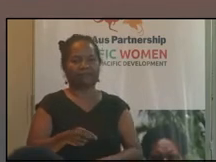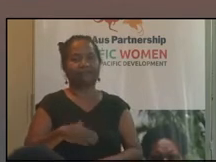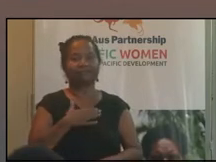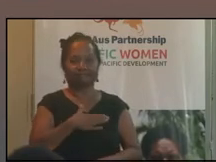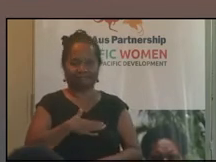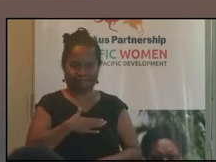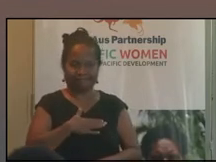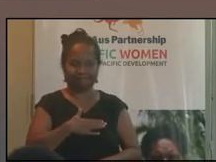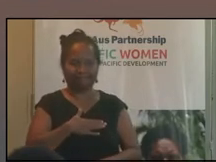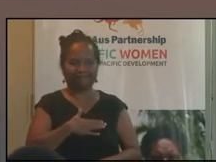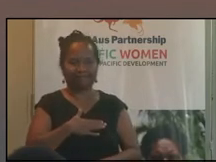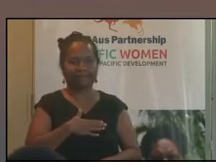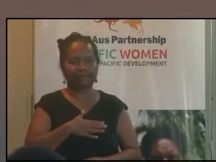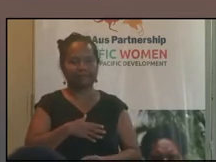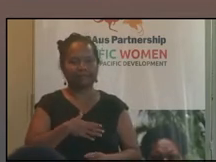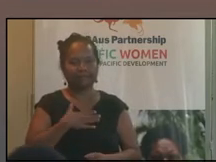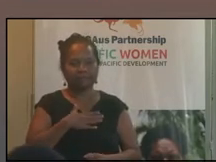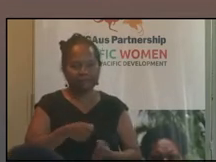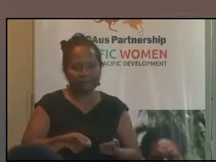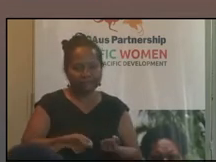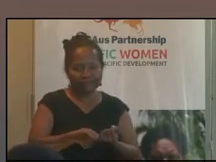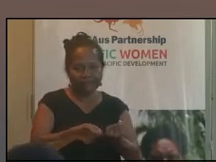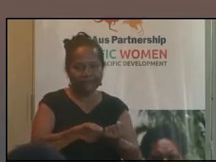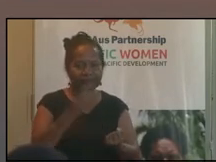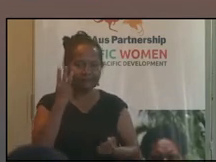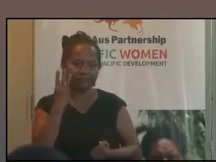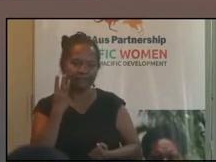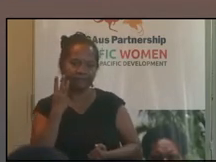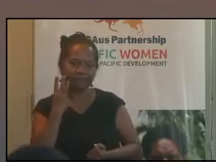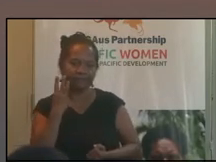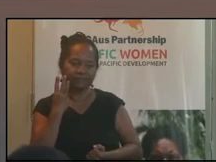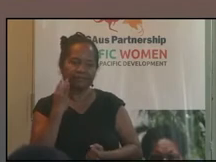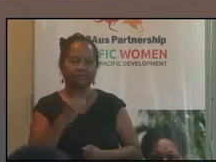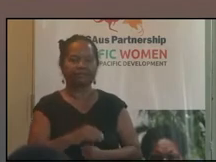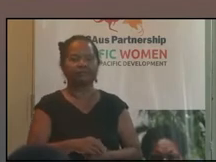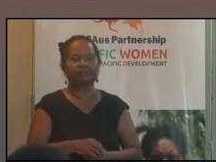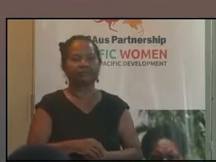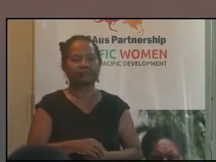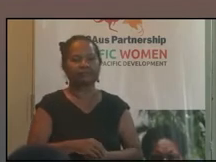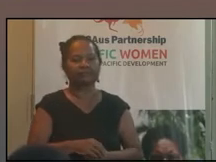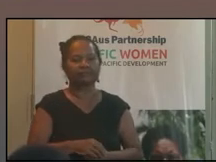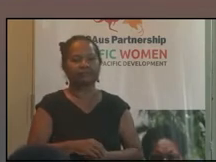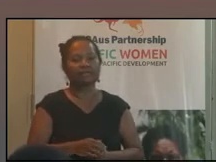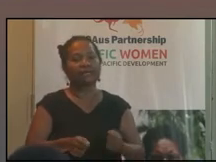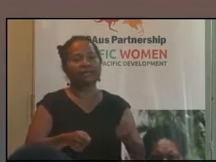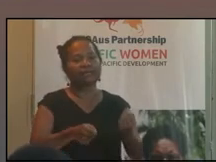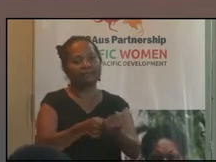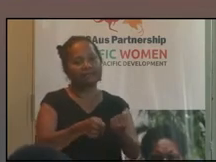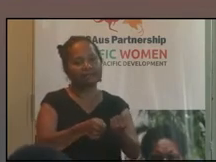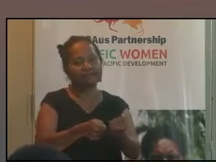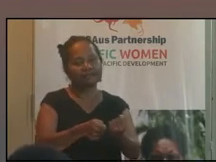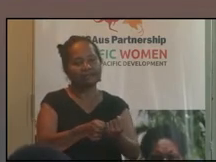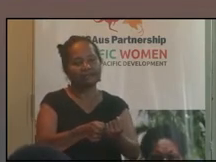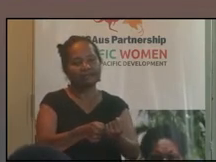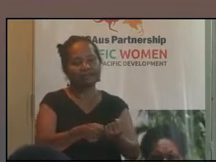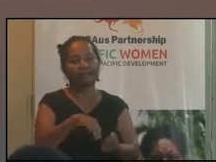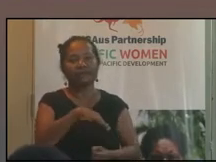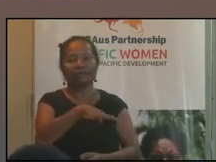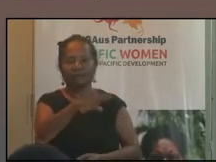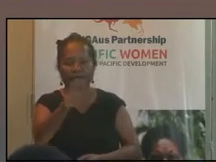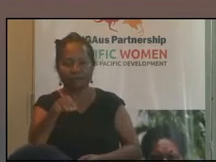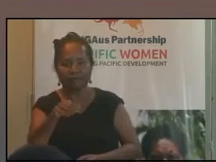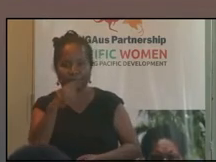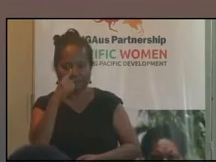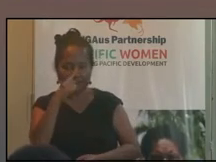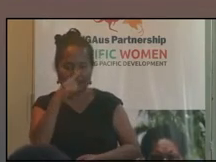get women in. The law is there. And I think the support from the public and the bureaucracy, we're all behind the current decision to have